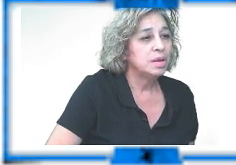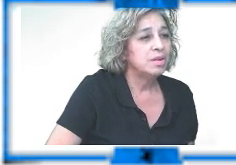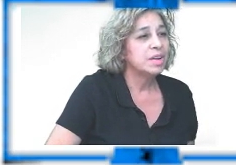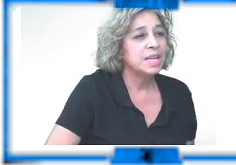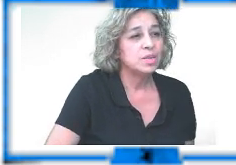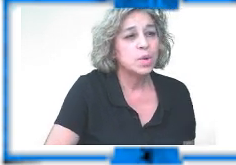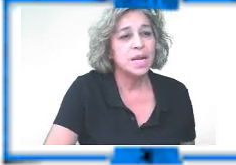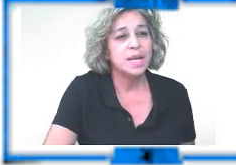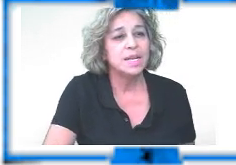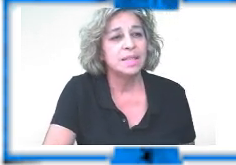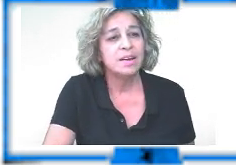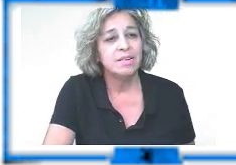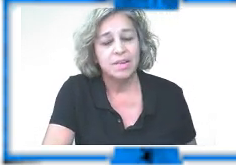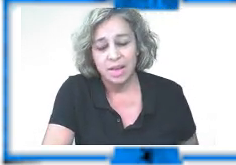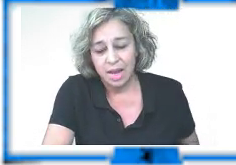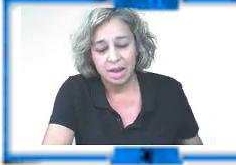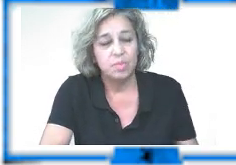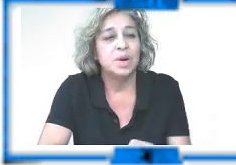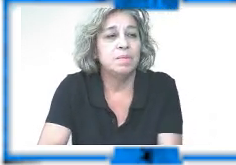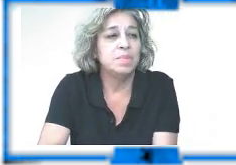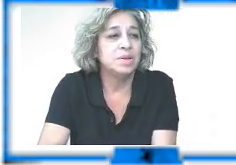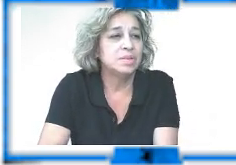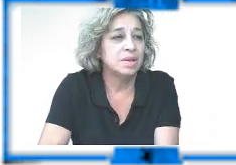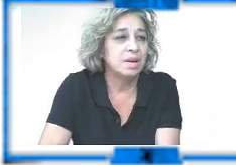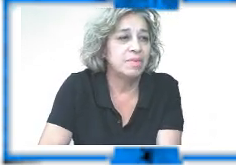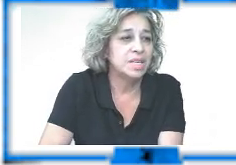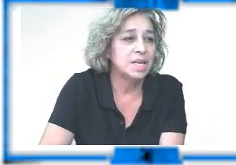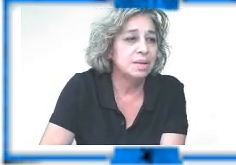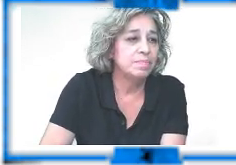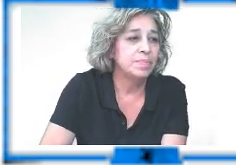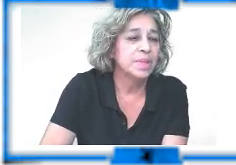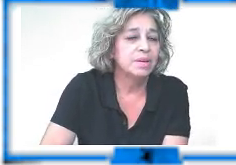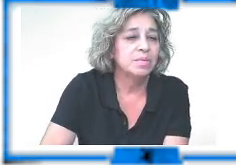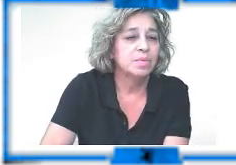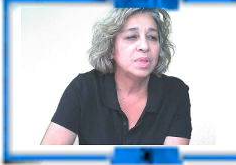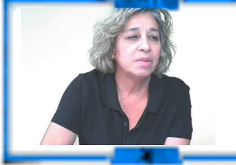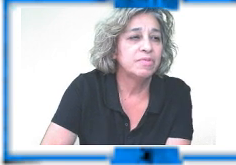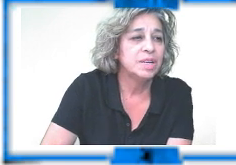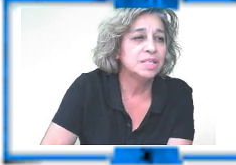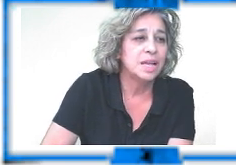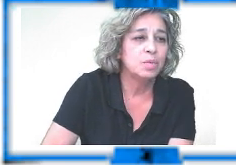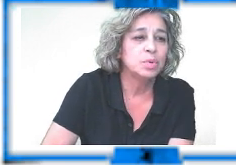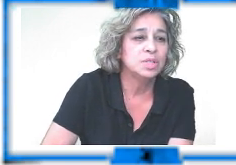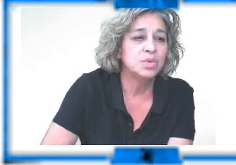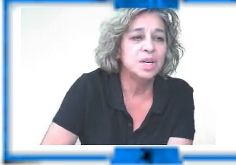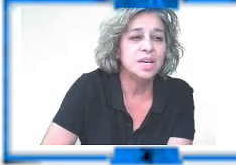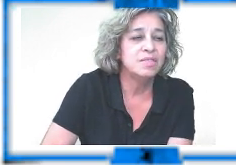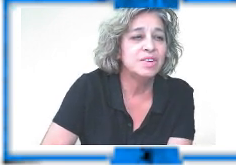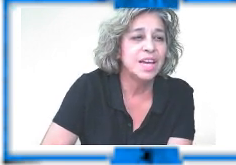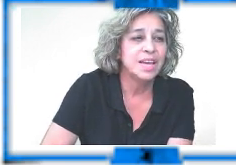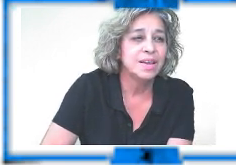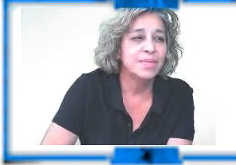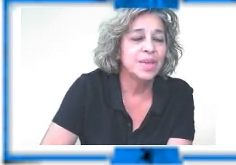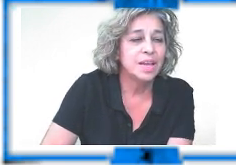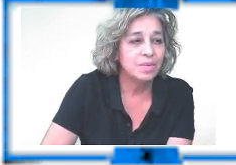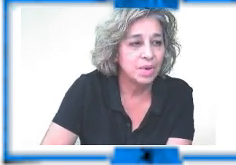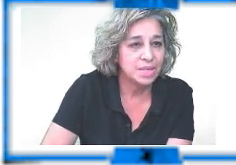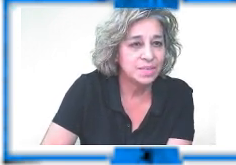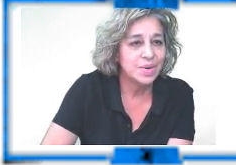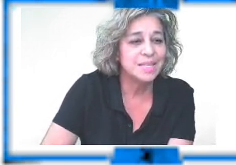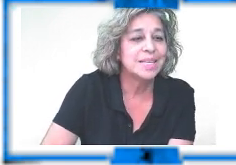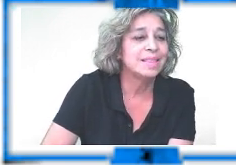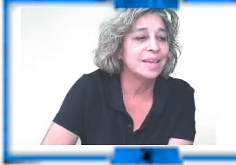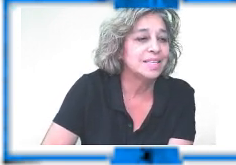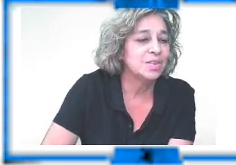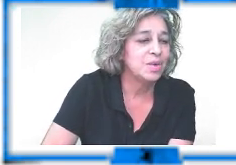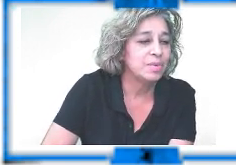Well, okay, so we're going to end it there. I don't want to abuse of our time with our friends, and we'll do it another day. And I